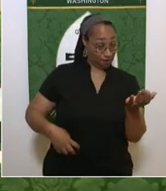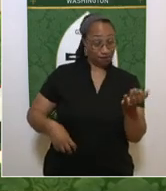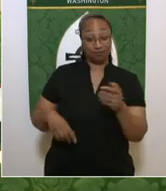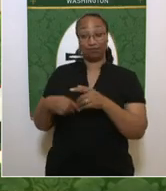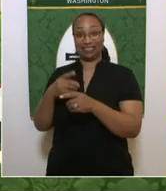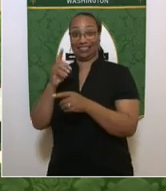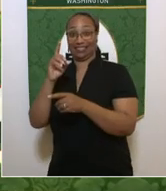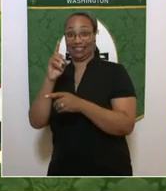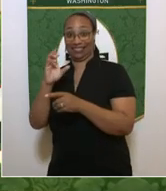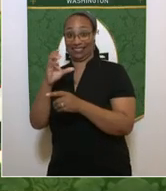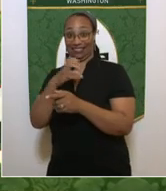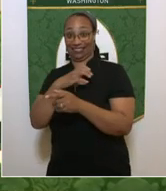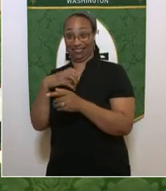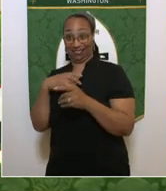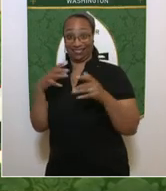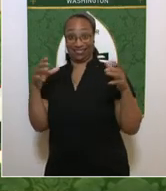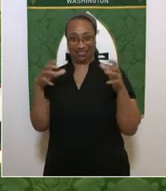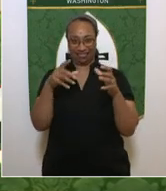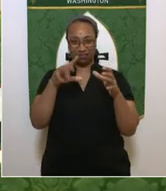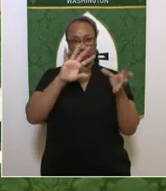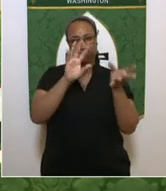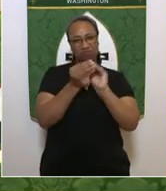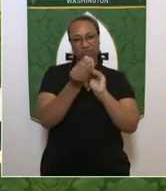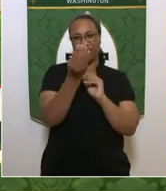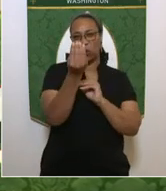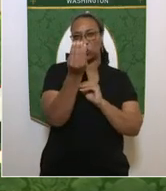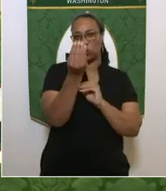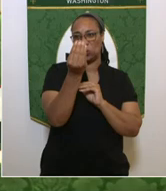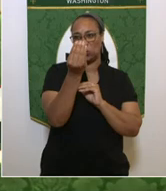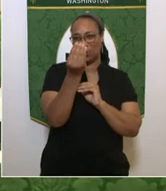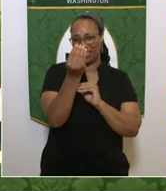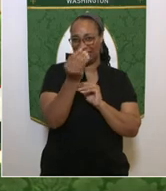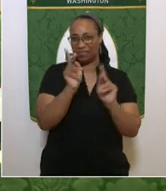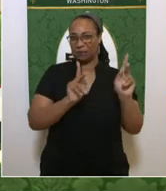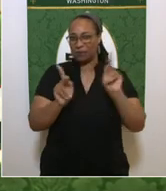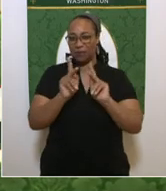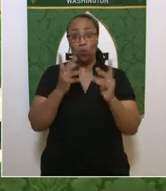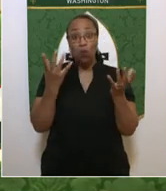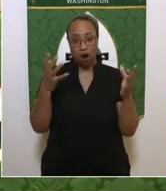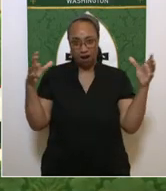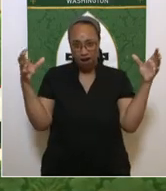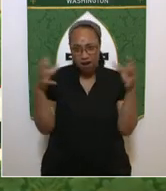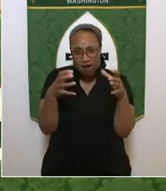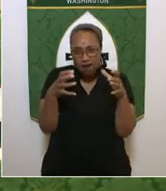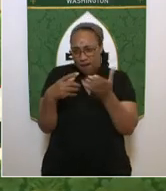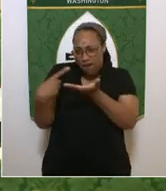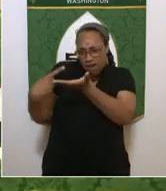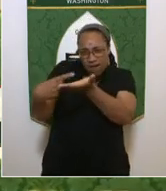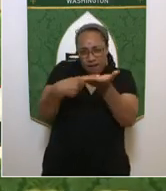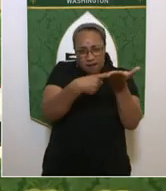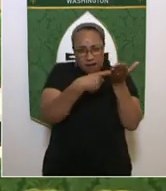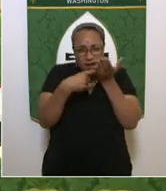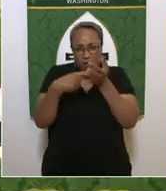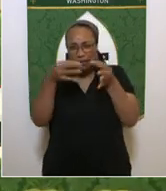we can make a decision today, get it funded, and get it implemented in less than a budget